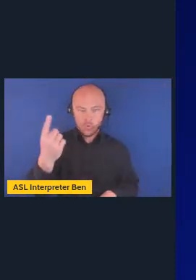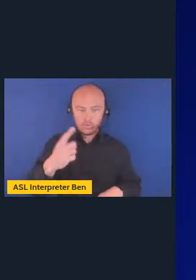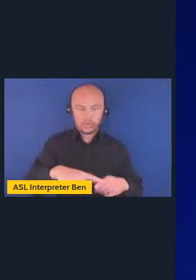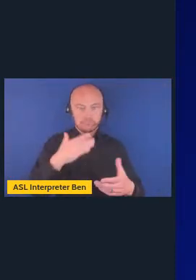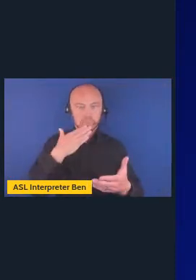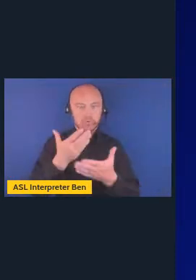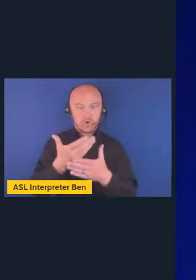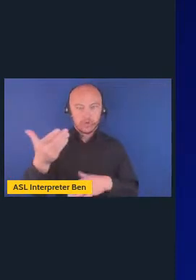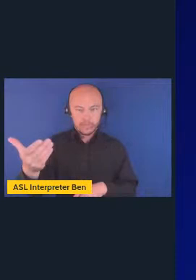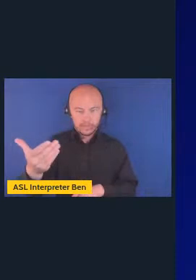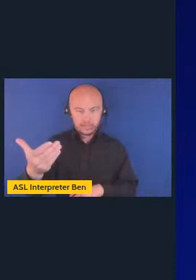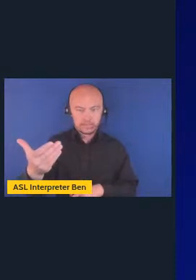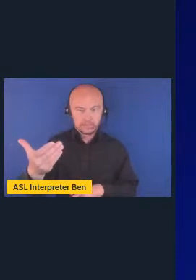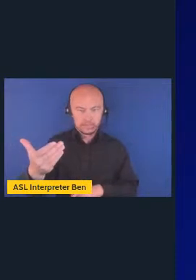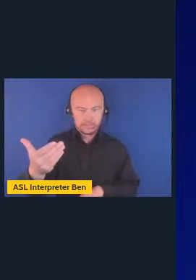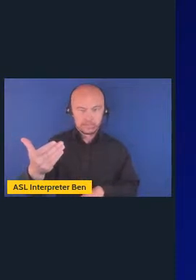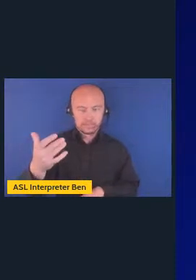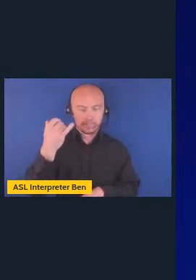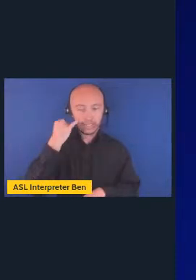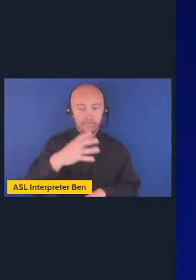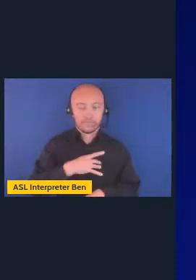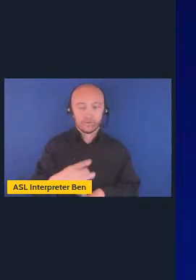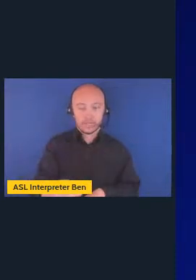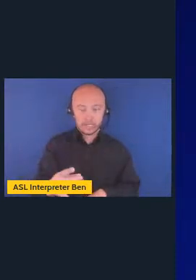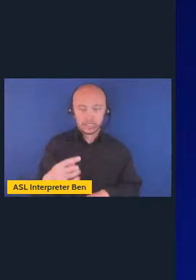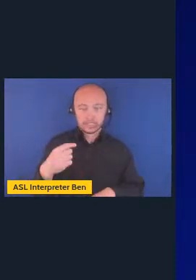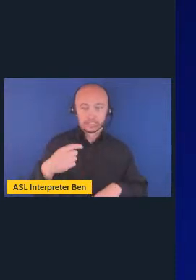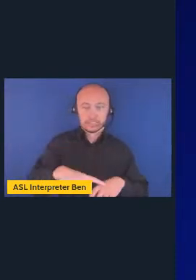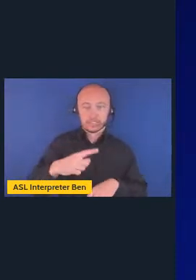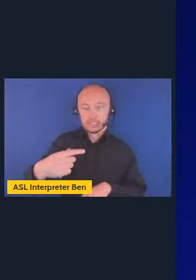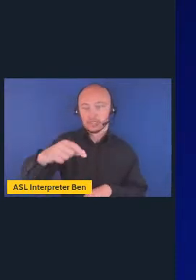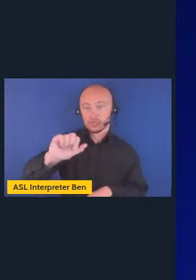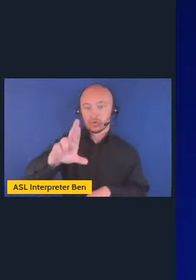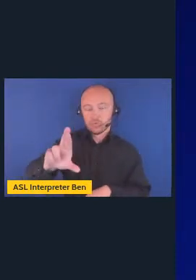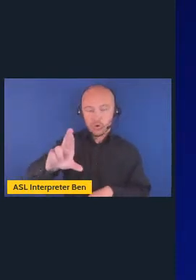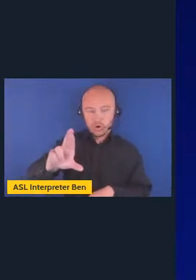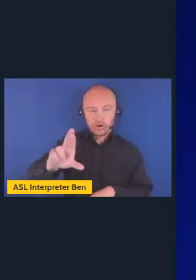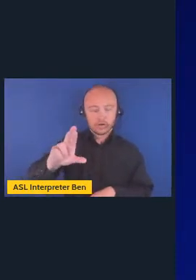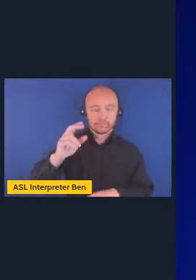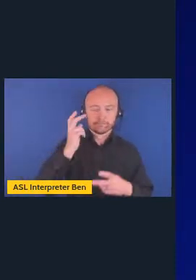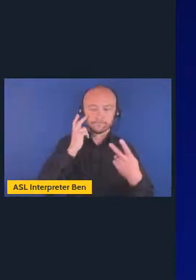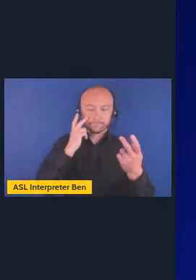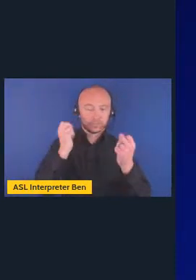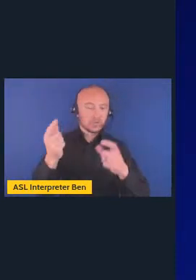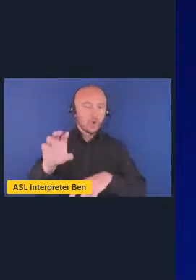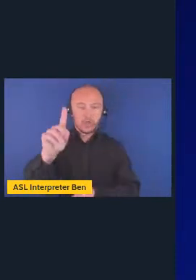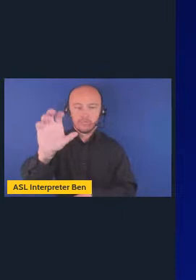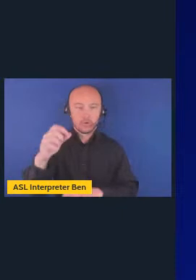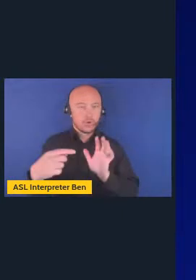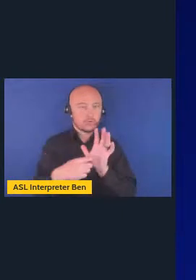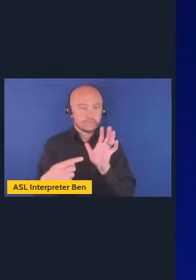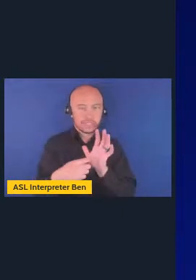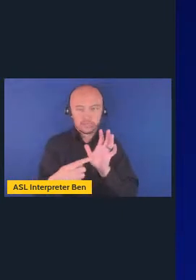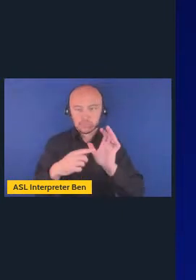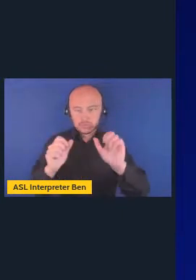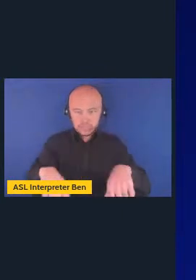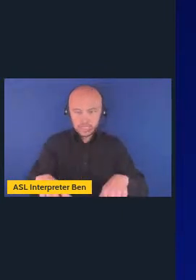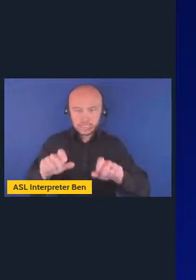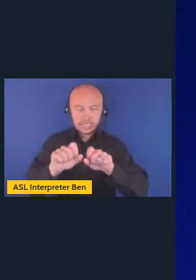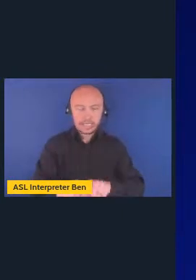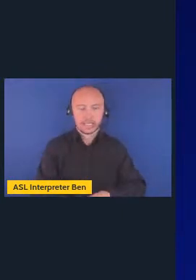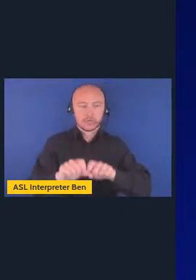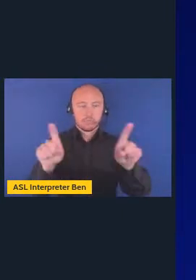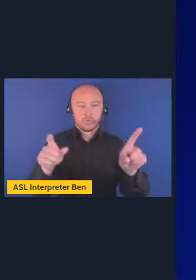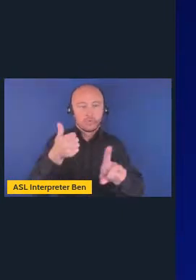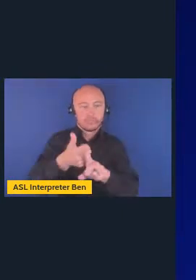thing. If you've liked this content, hit this QR code and you can see all of the code samples. You can even deploy them